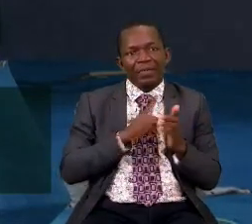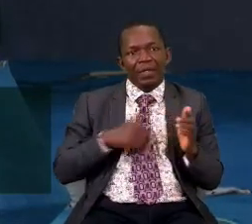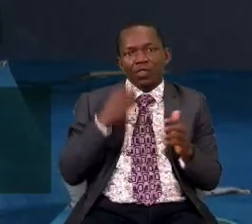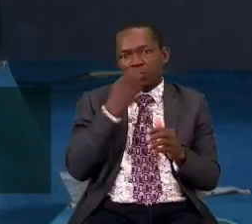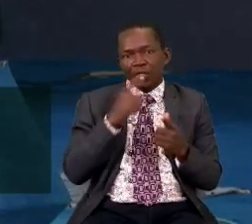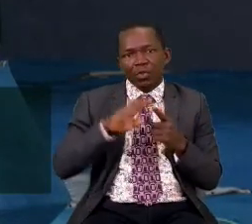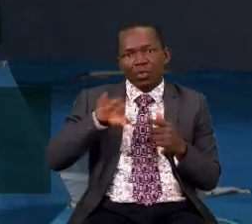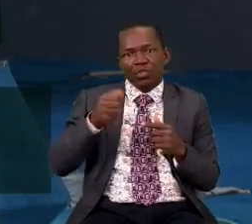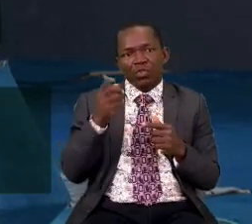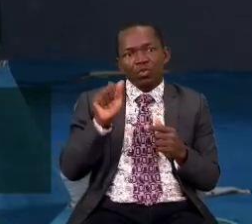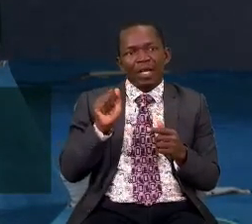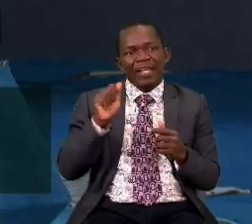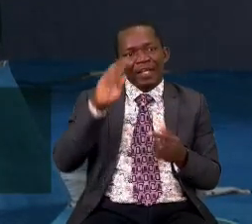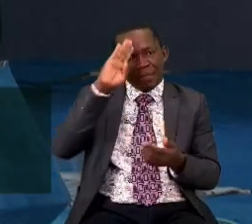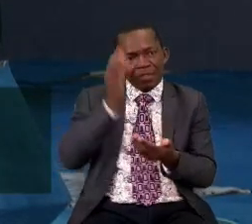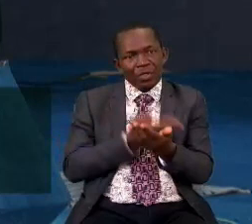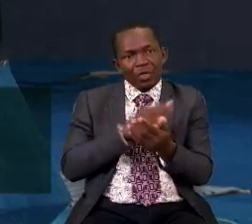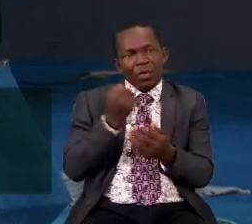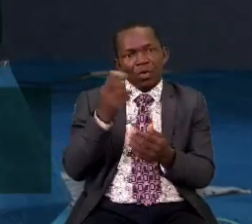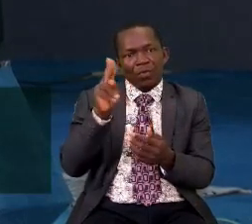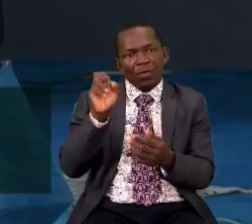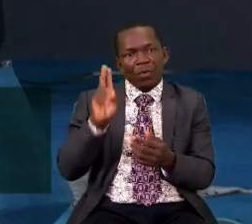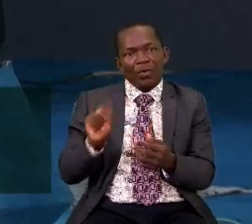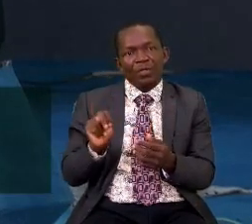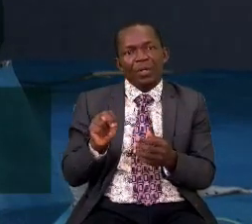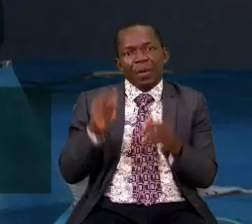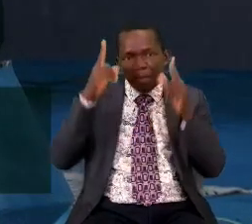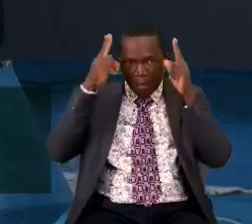servant is dead now therefore foreign